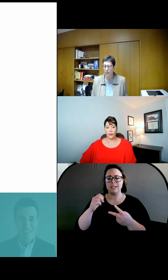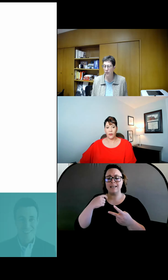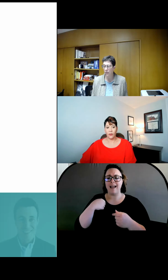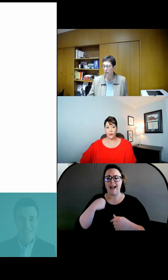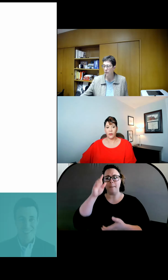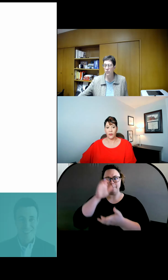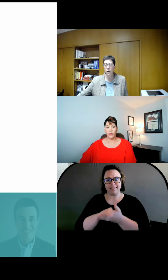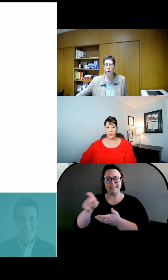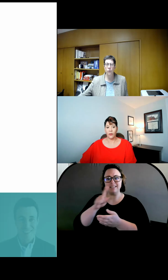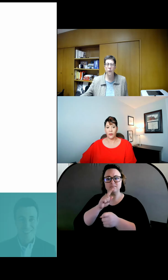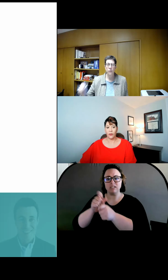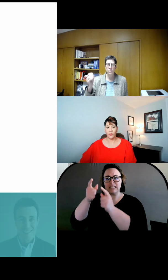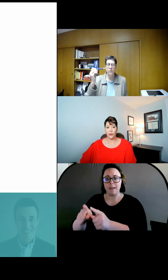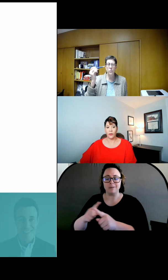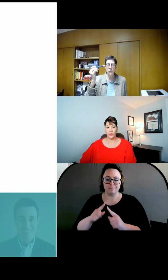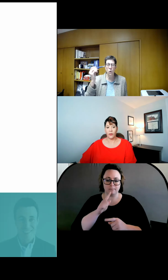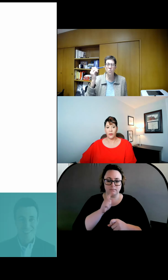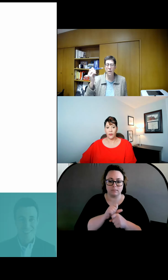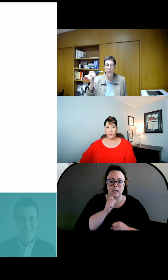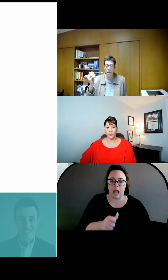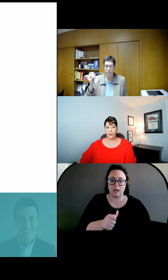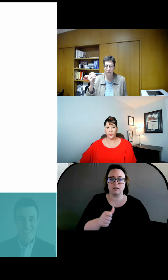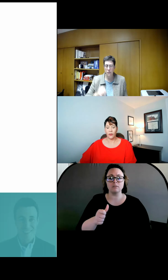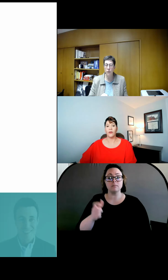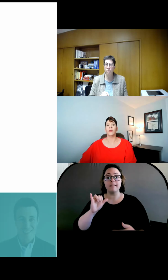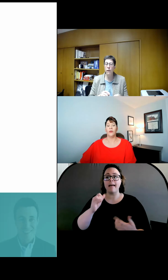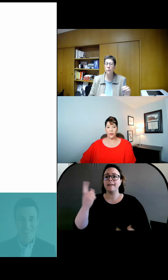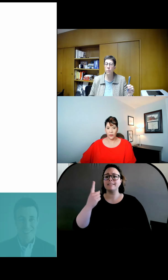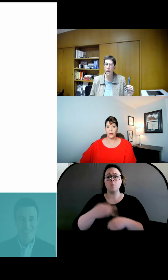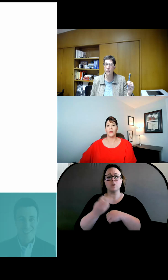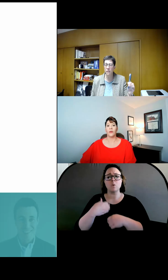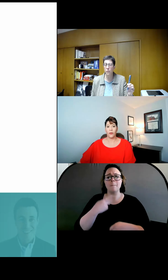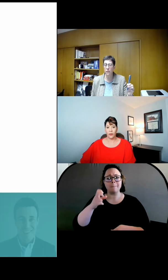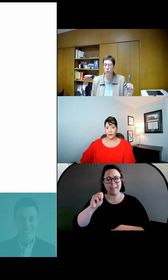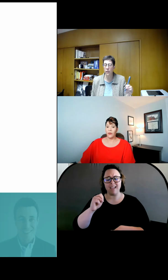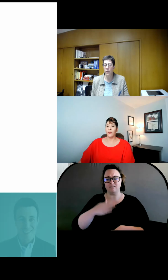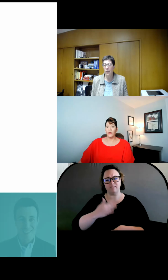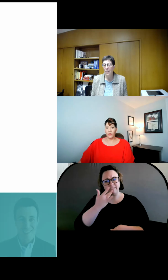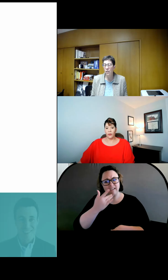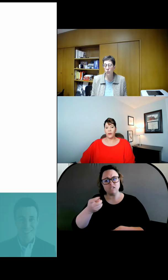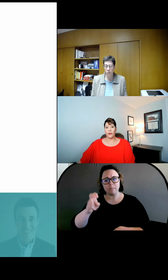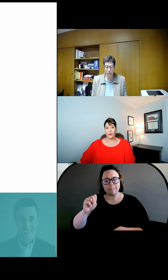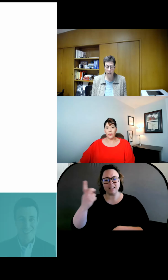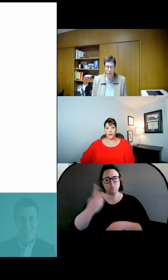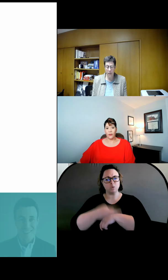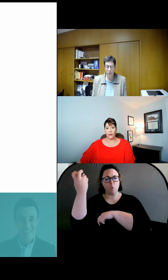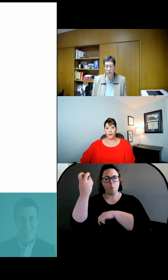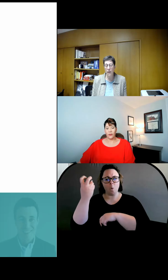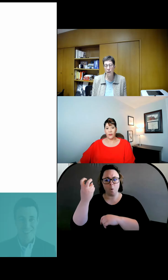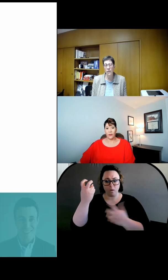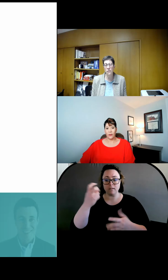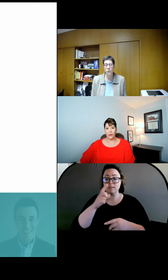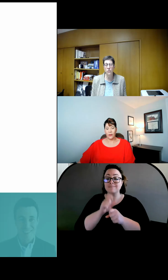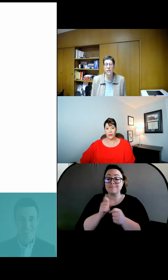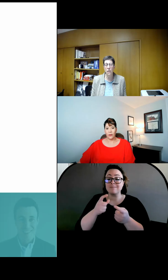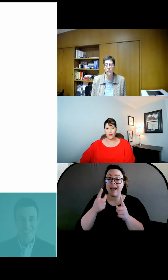really happening. So somebody stole my pen. It's my favorite pen and somebody stole it. And and really what